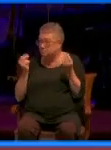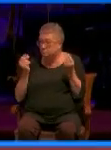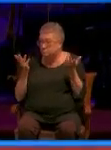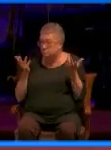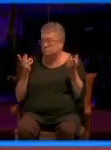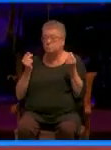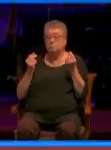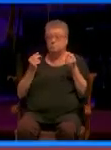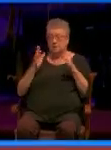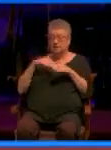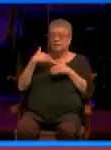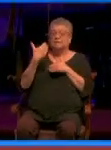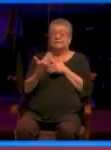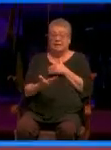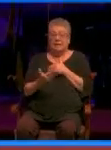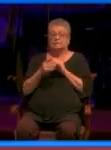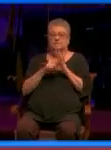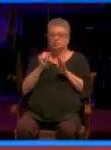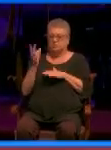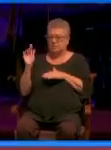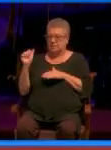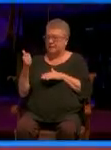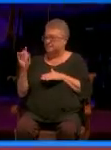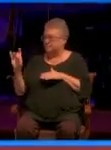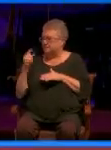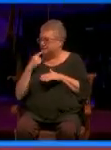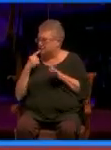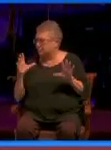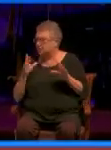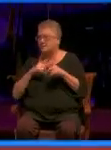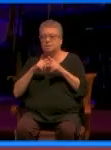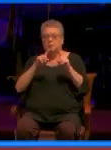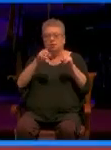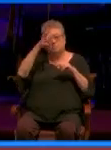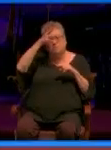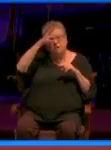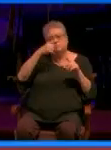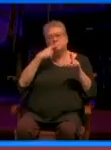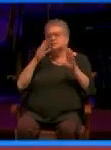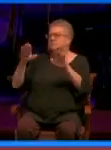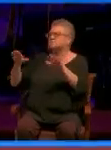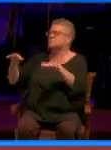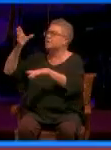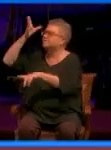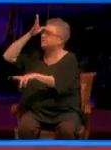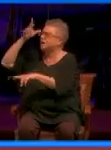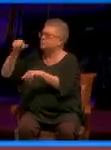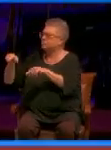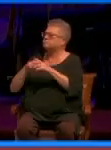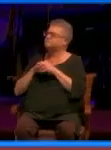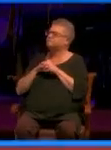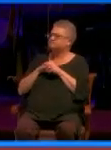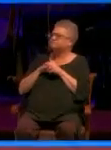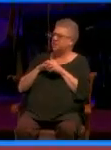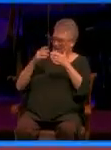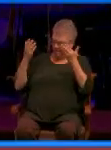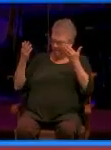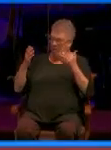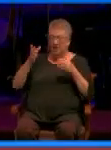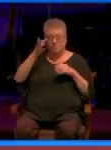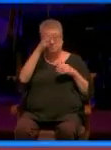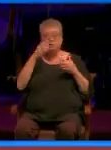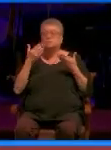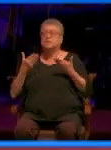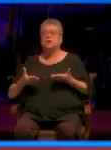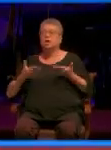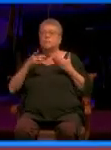Look at the next part of the text. Look at verse 18. So he went to his father, and he said, my father. And he said, here I am. Who are